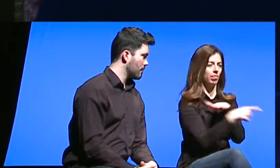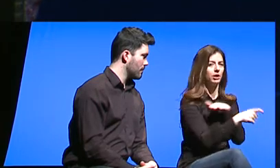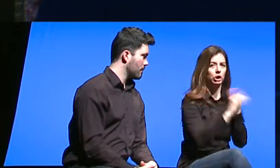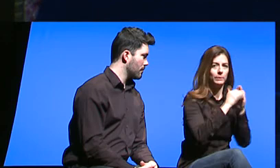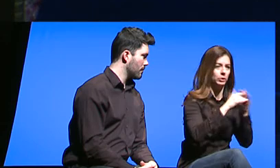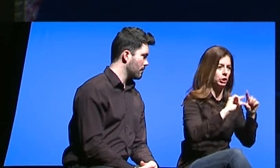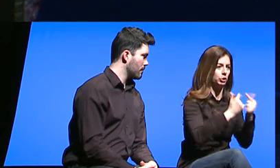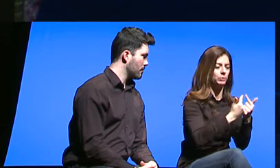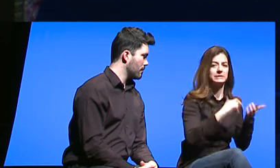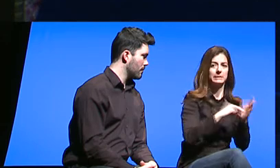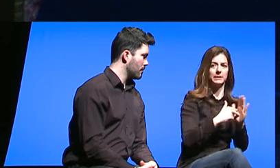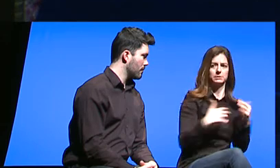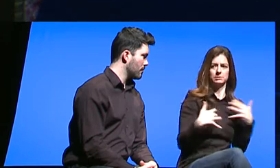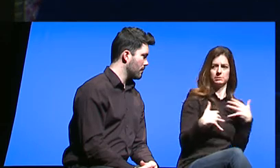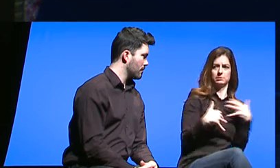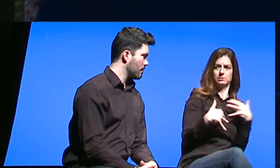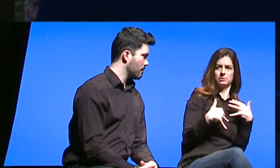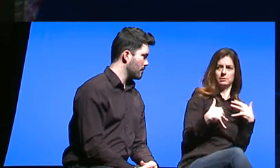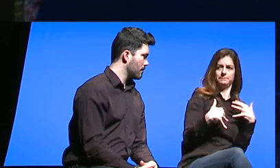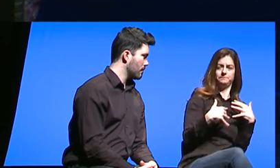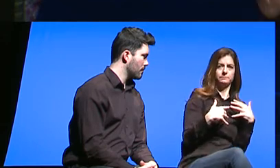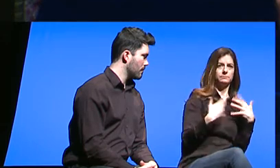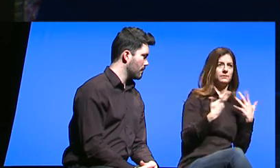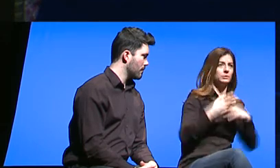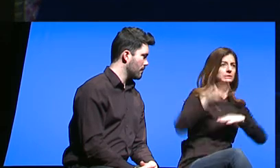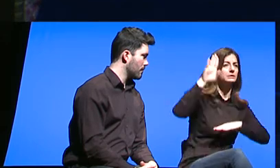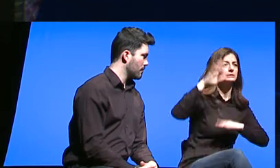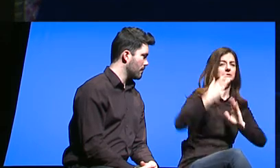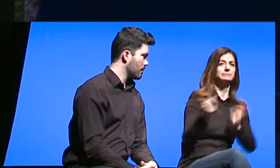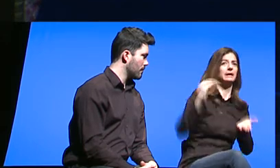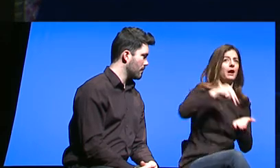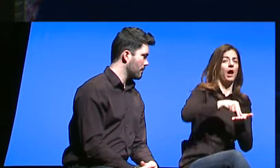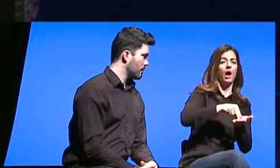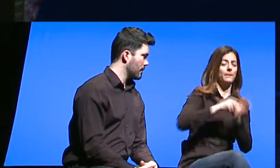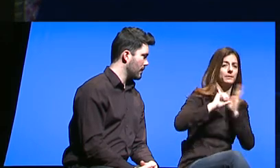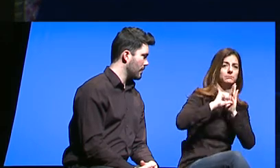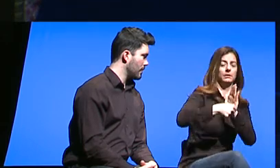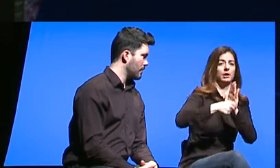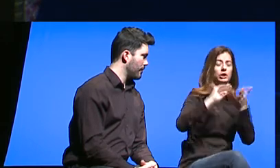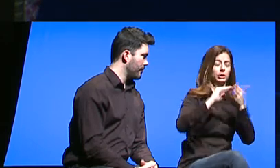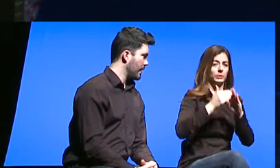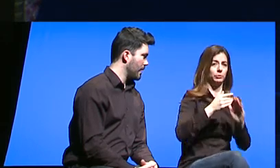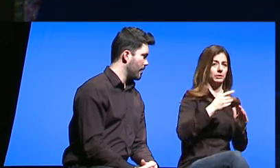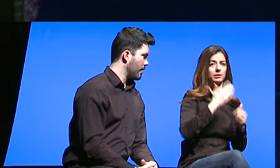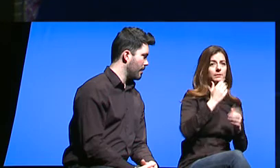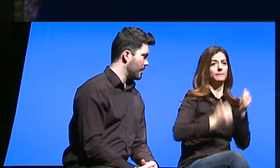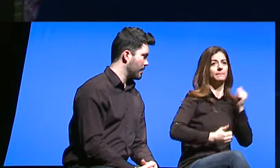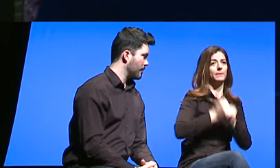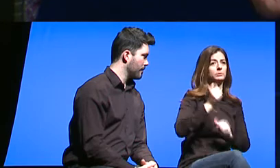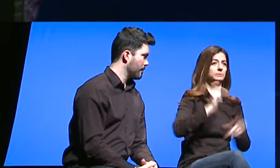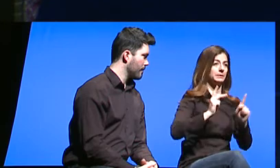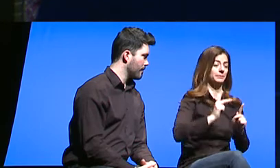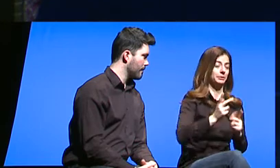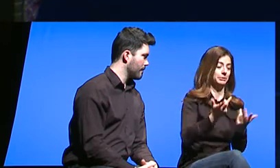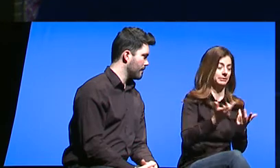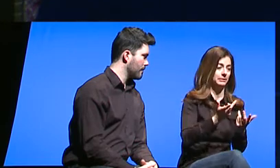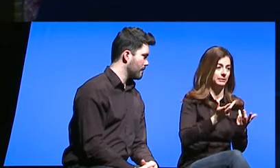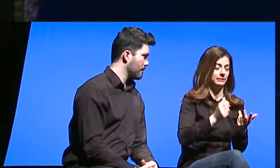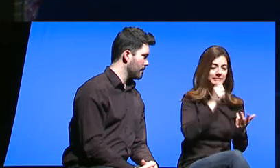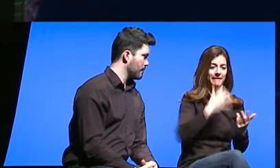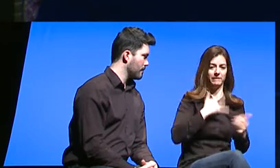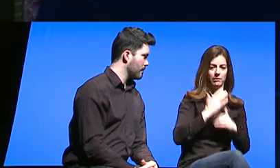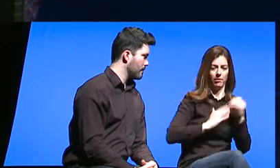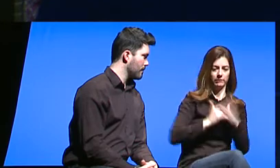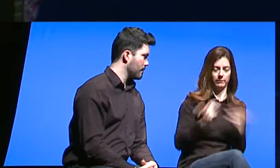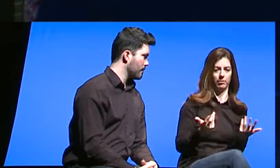feel very at risk and afraid, and you know, speaking up and highlighting their community may not be what people feel comfortable doing. And so it was a sort of younger group of